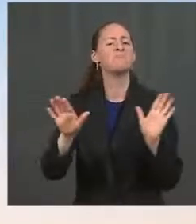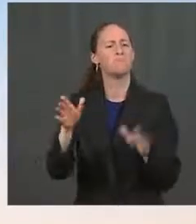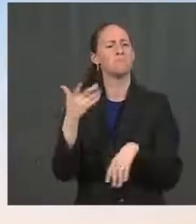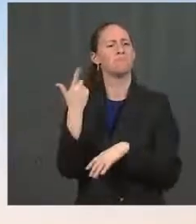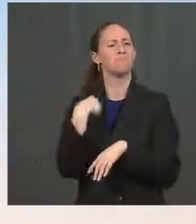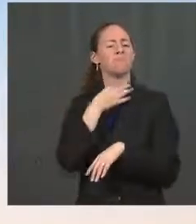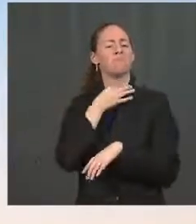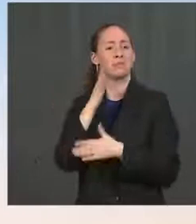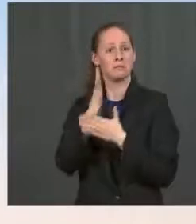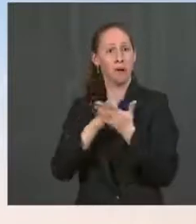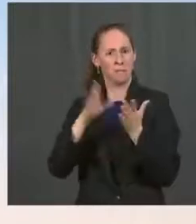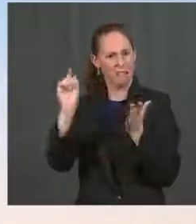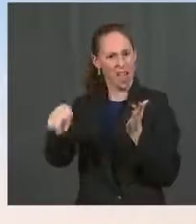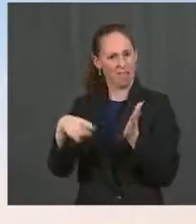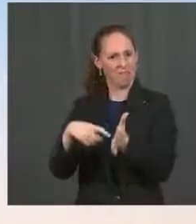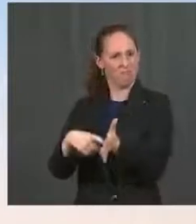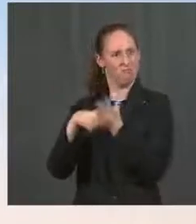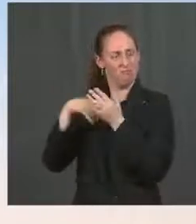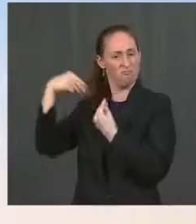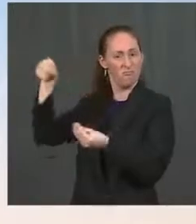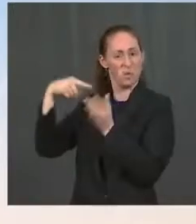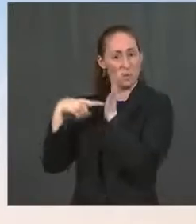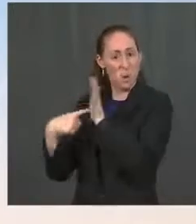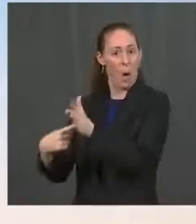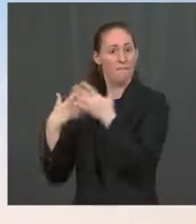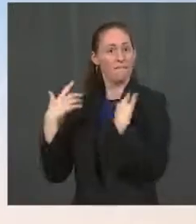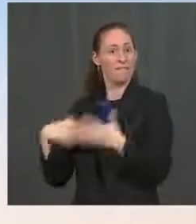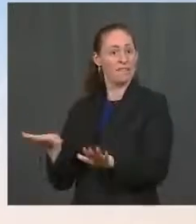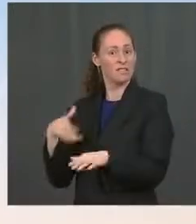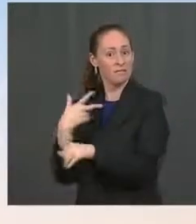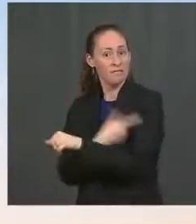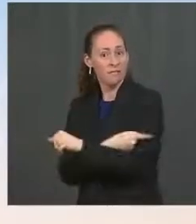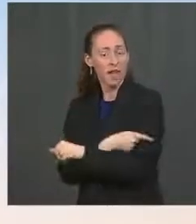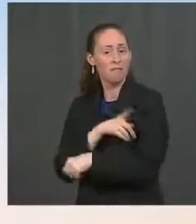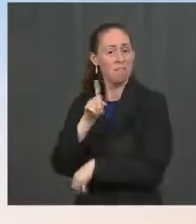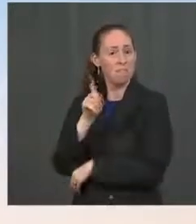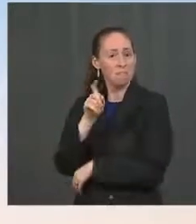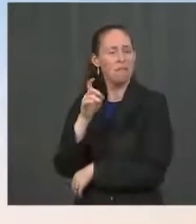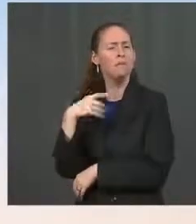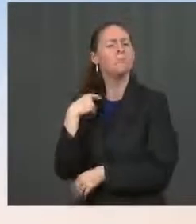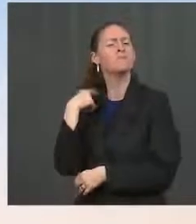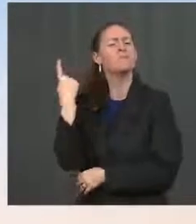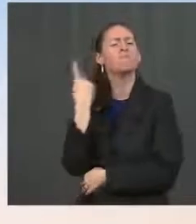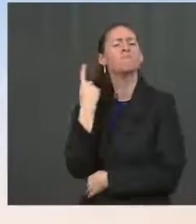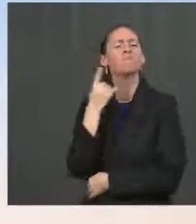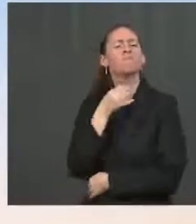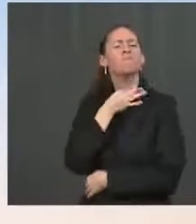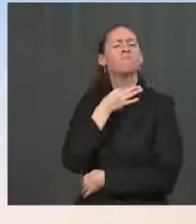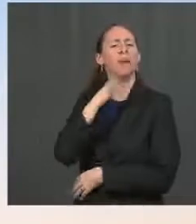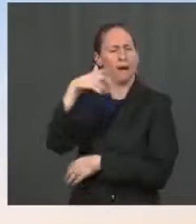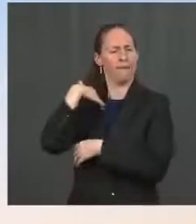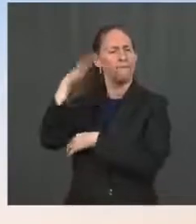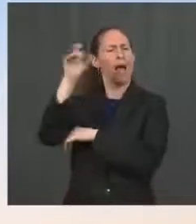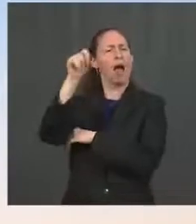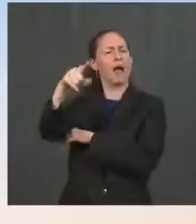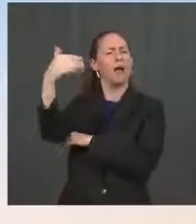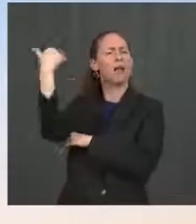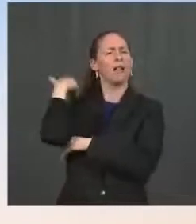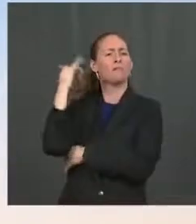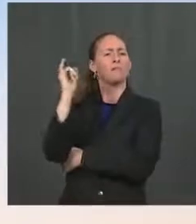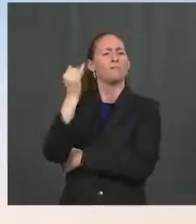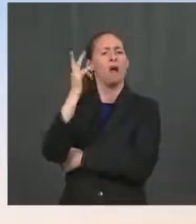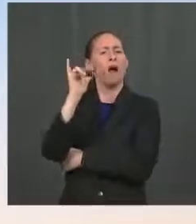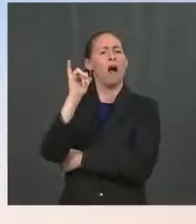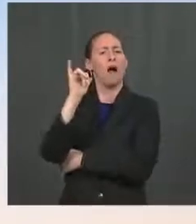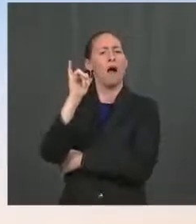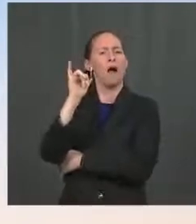agency. Correct. Okay. The other thing I wanted to ask you about is a couple months back, July 23rd, I had asked you if there was a mandate for